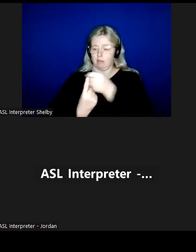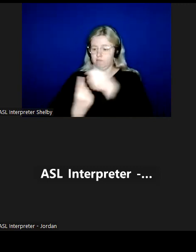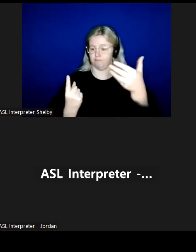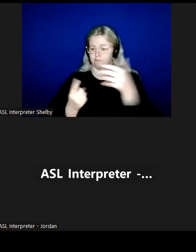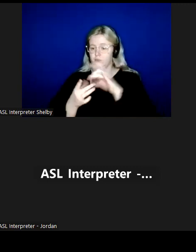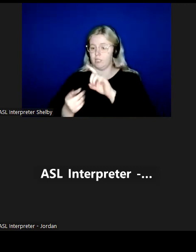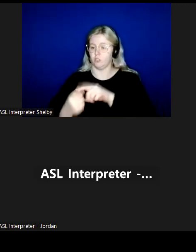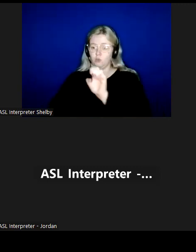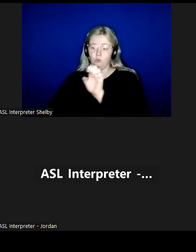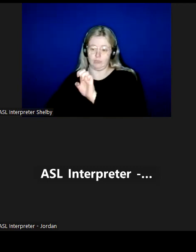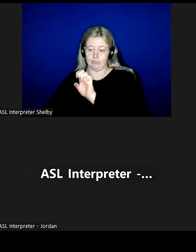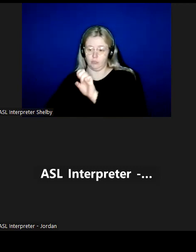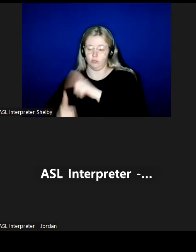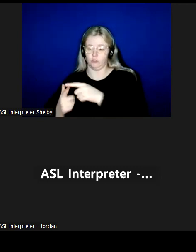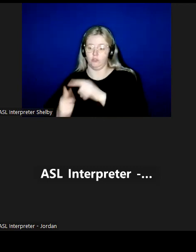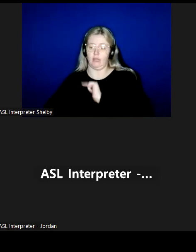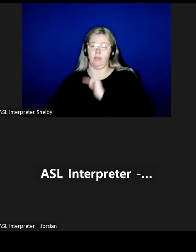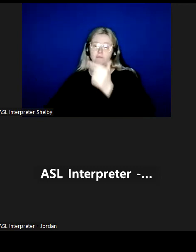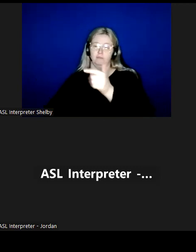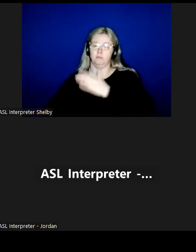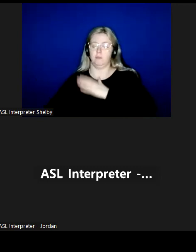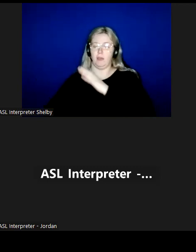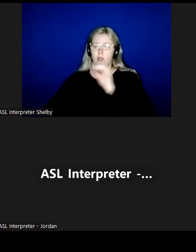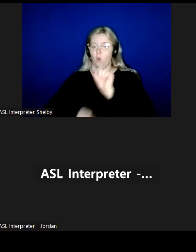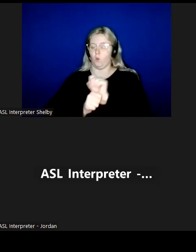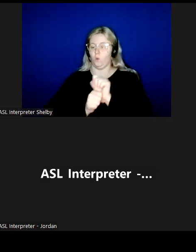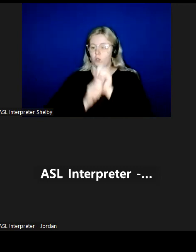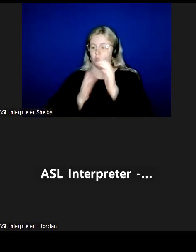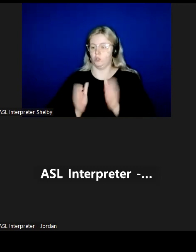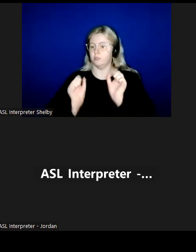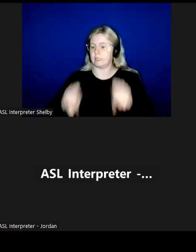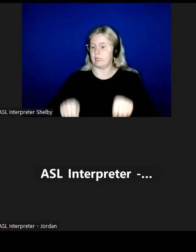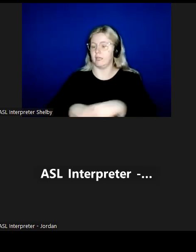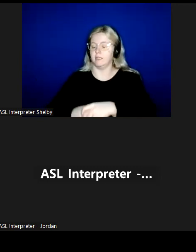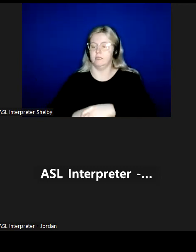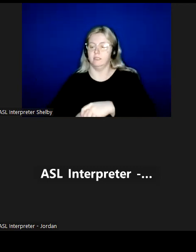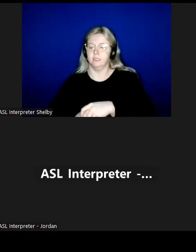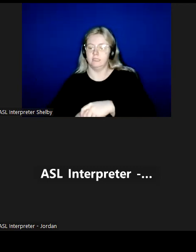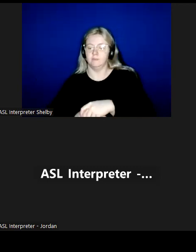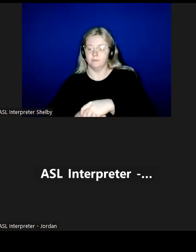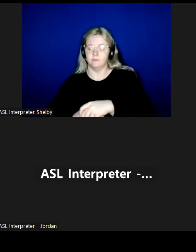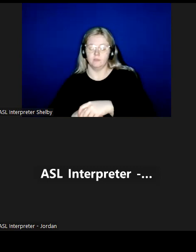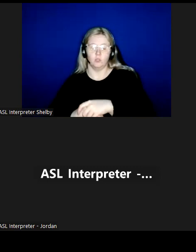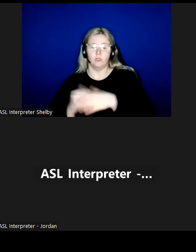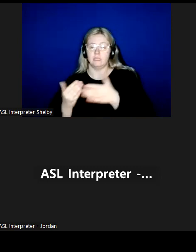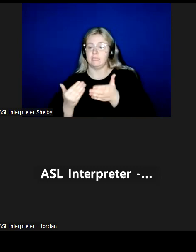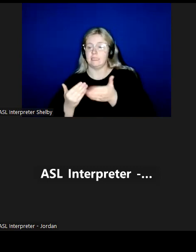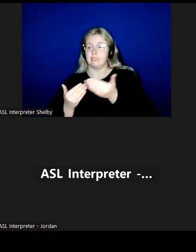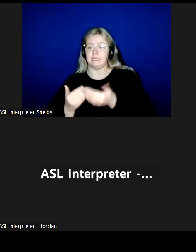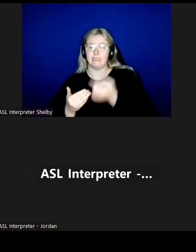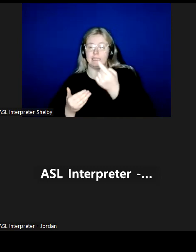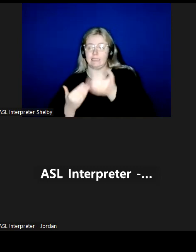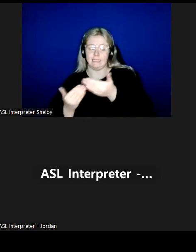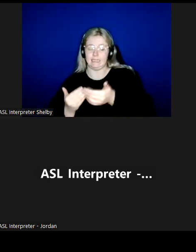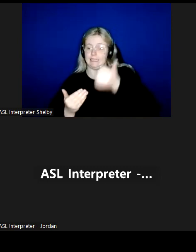then pass it over to my colleagues. What we will say is that the easiest thing to remember